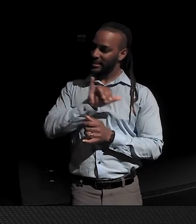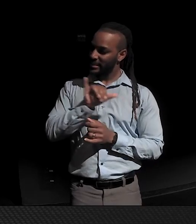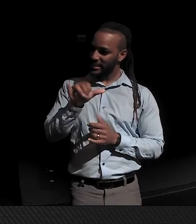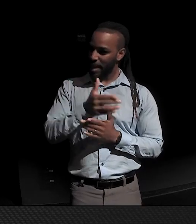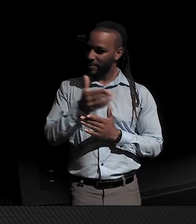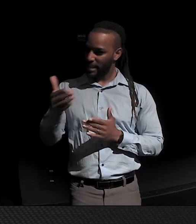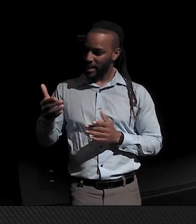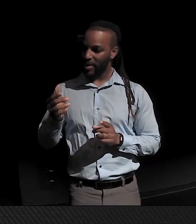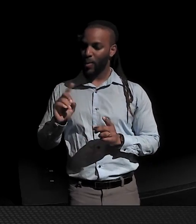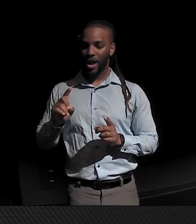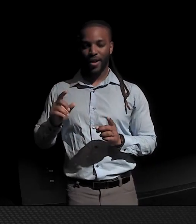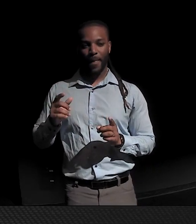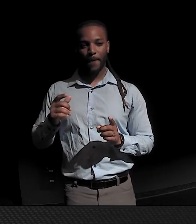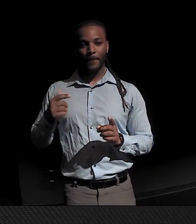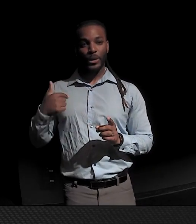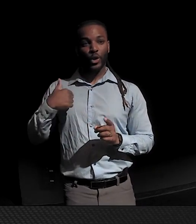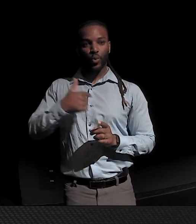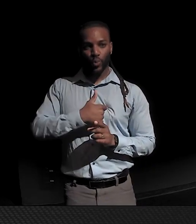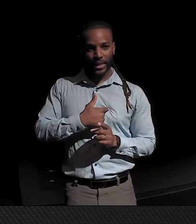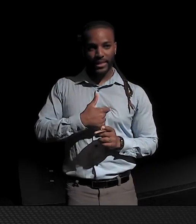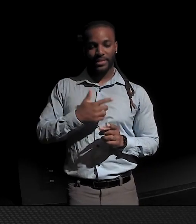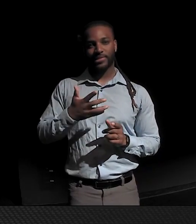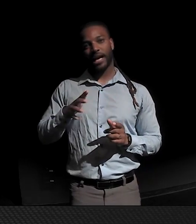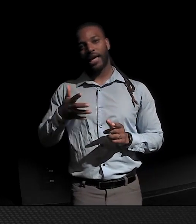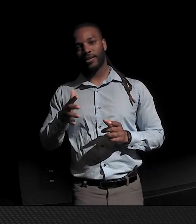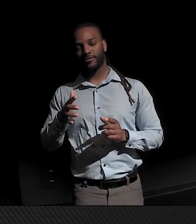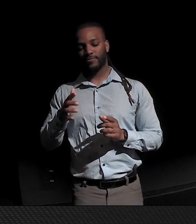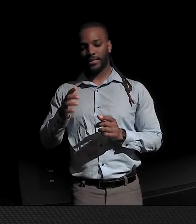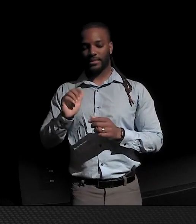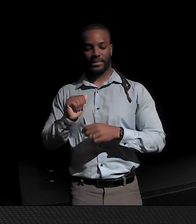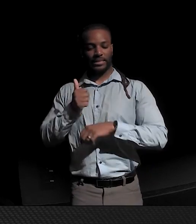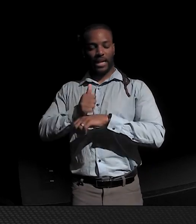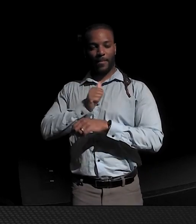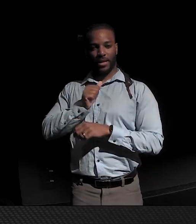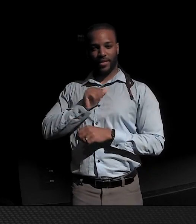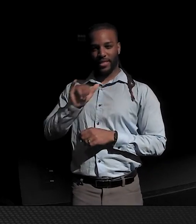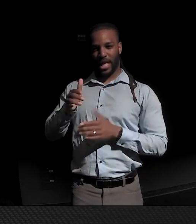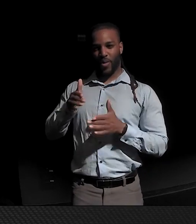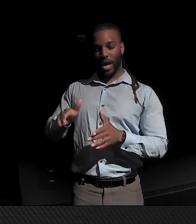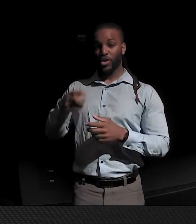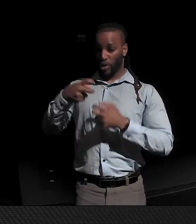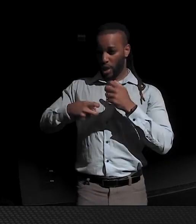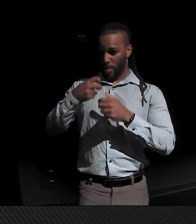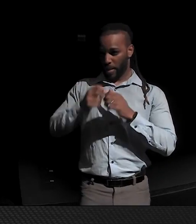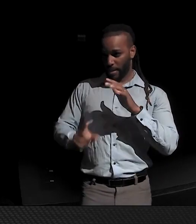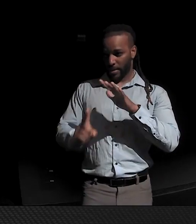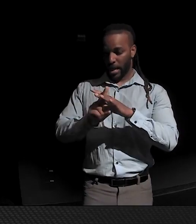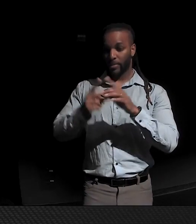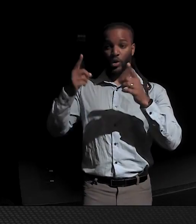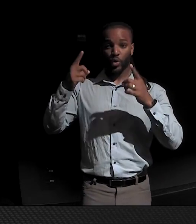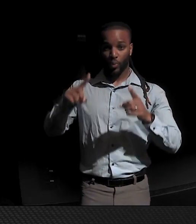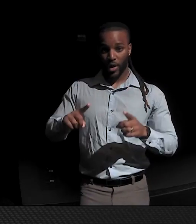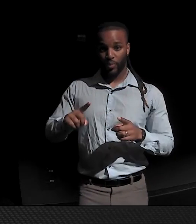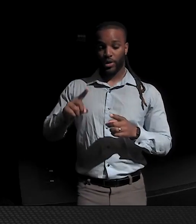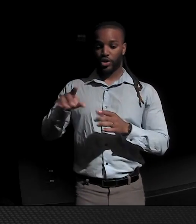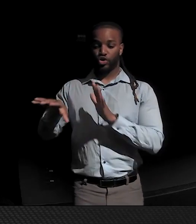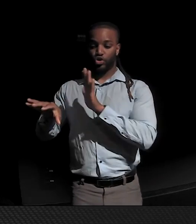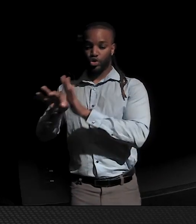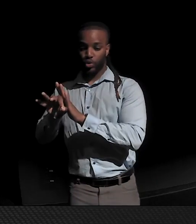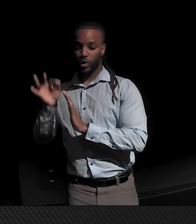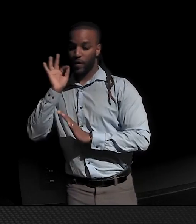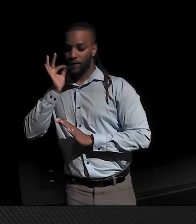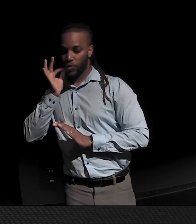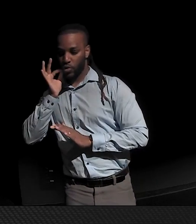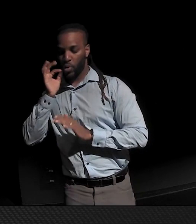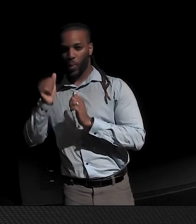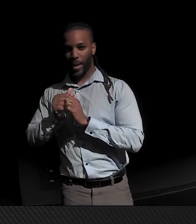thing where we kind of position ourselves in that way, right? The problem comes when we choose the fruit with